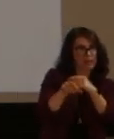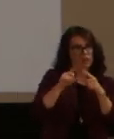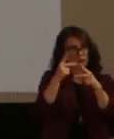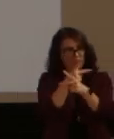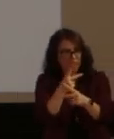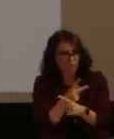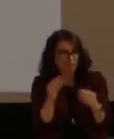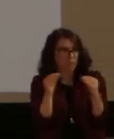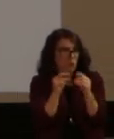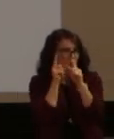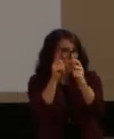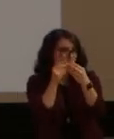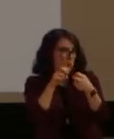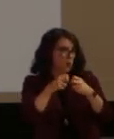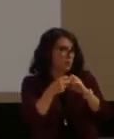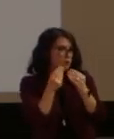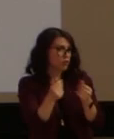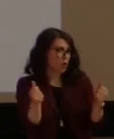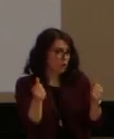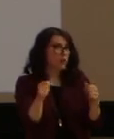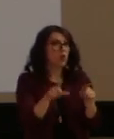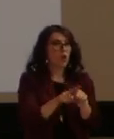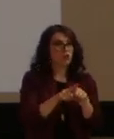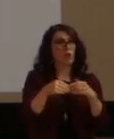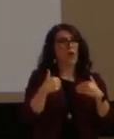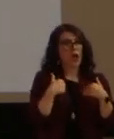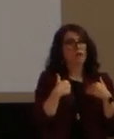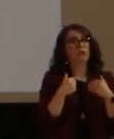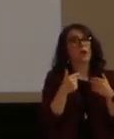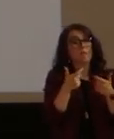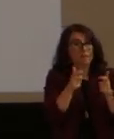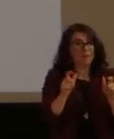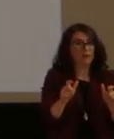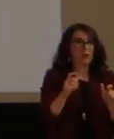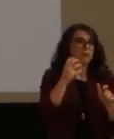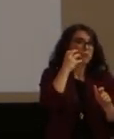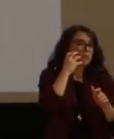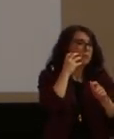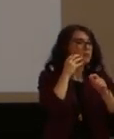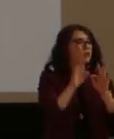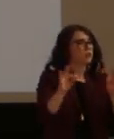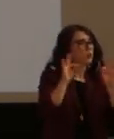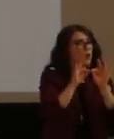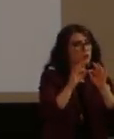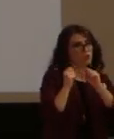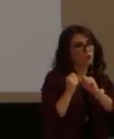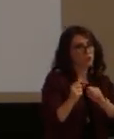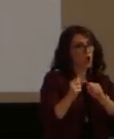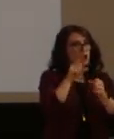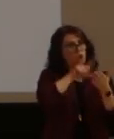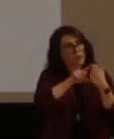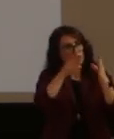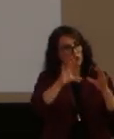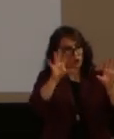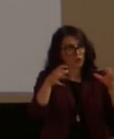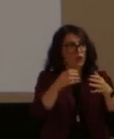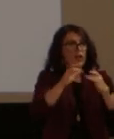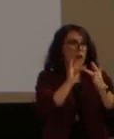takes to catalyze a robust ecosystem of researchers and funders who are hungry to use the data set.